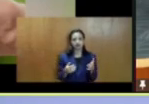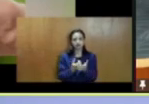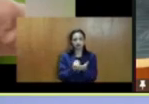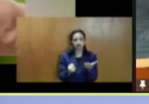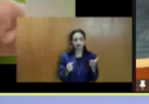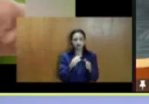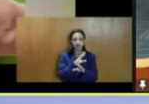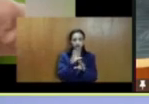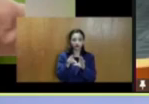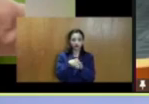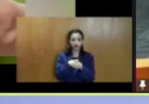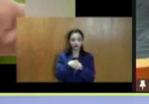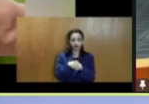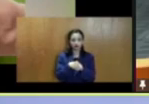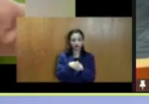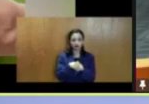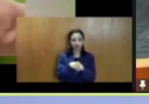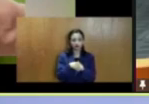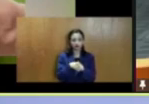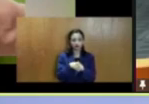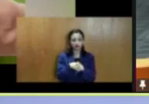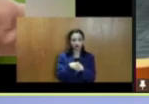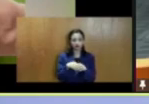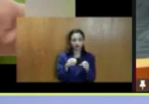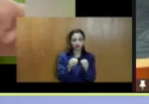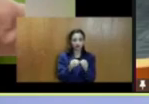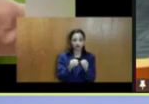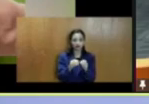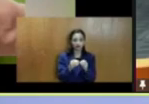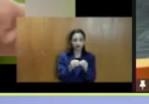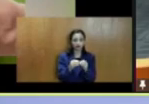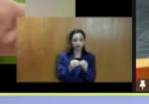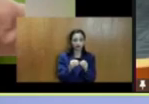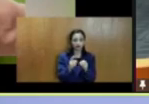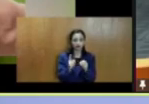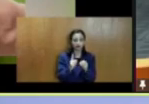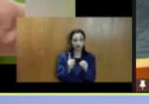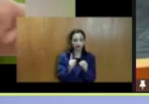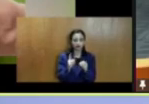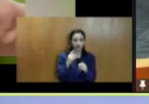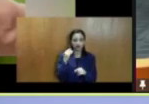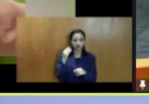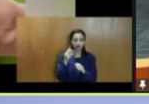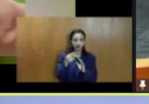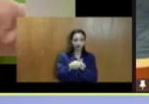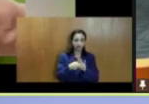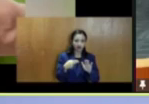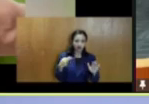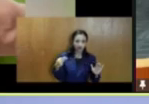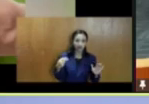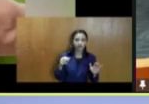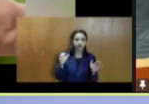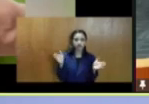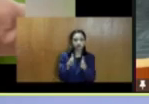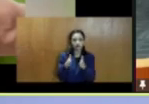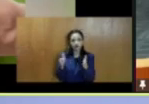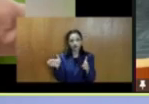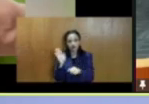includes, you know, a wide spectrum of actors, international brands through to SMEs. So how do we ensure